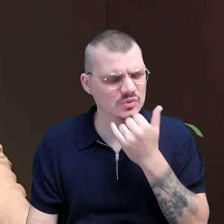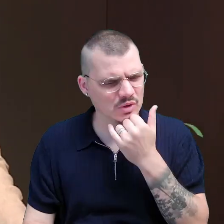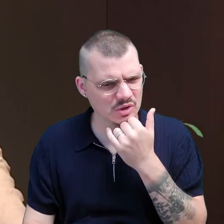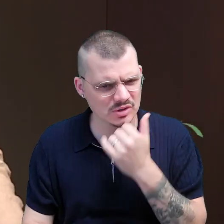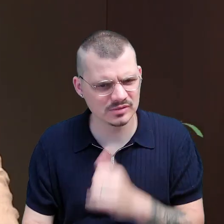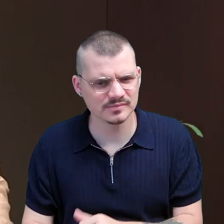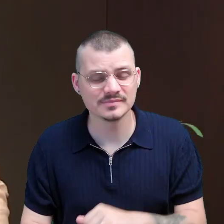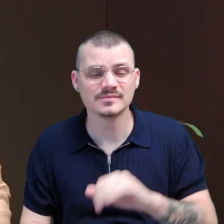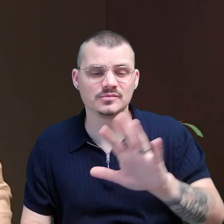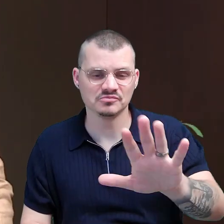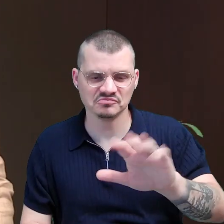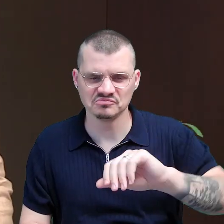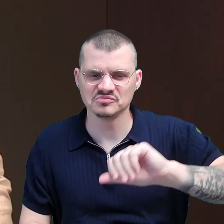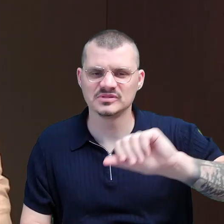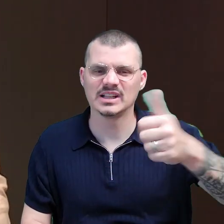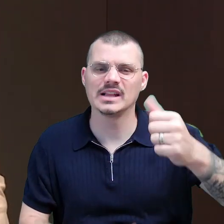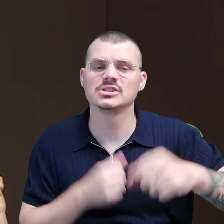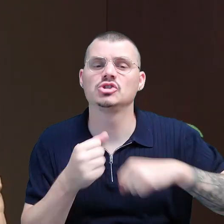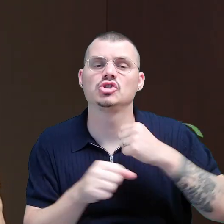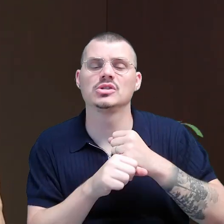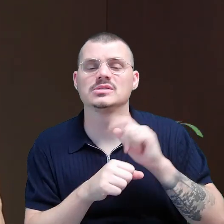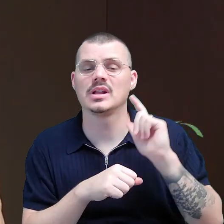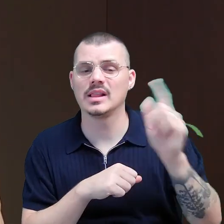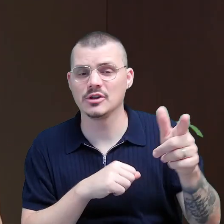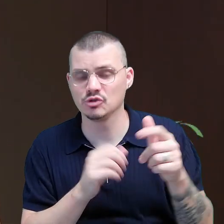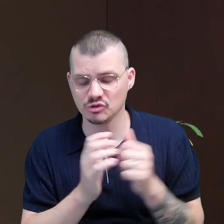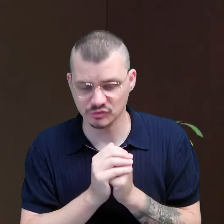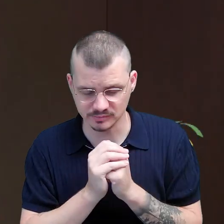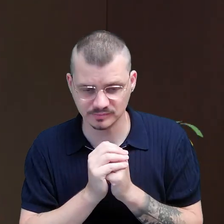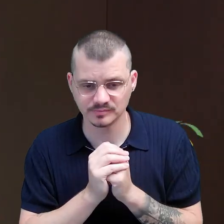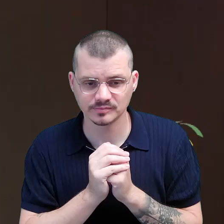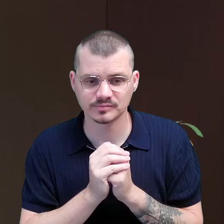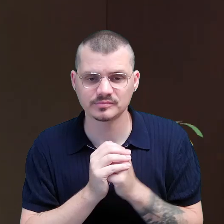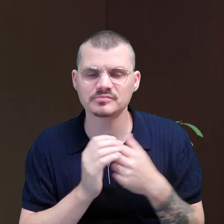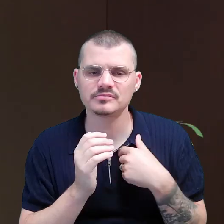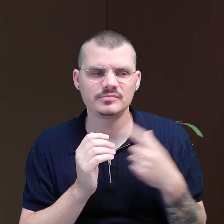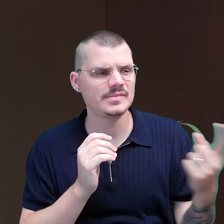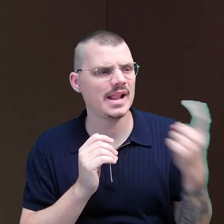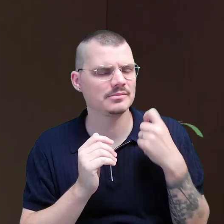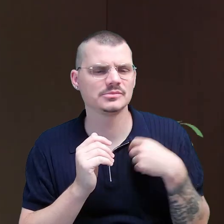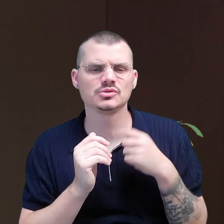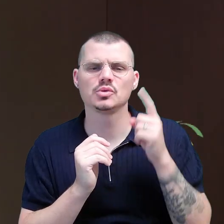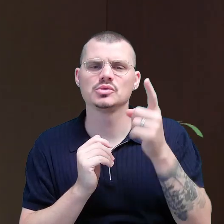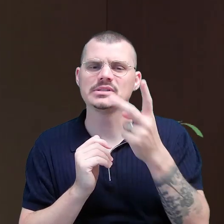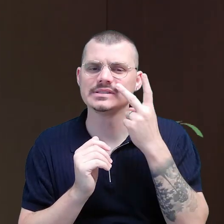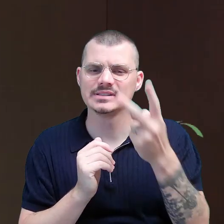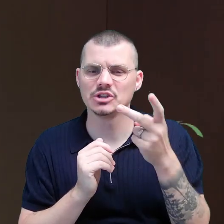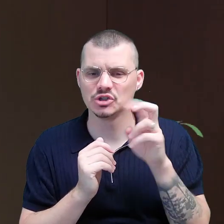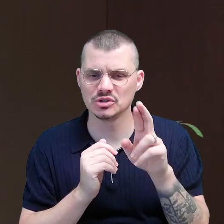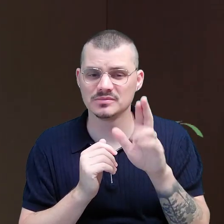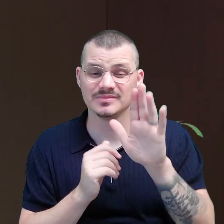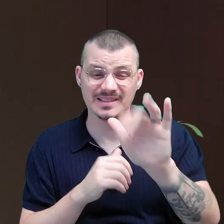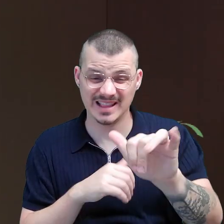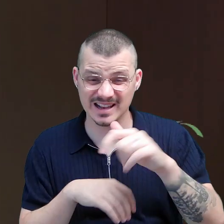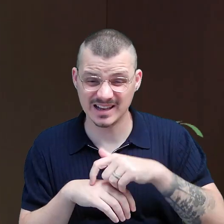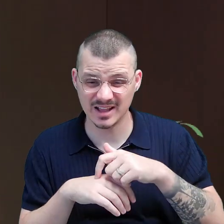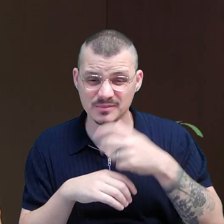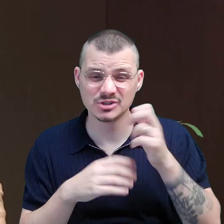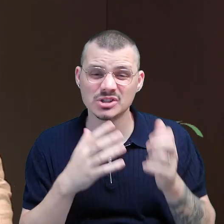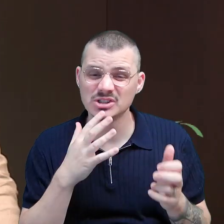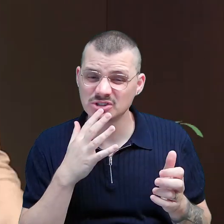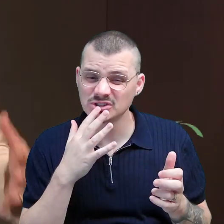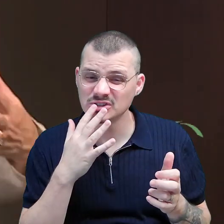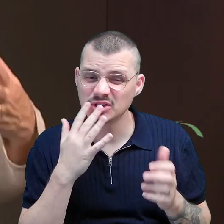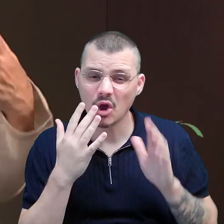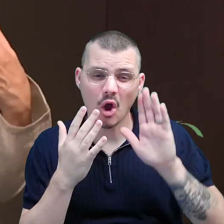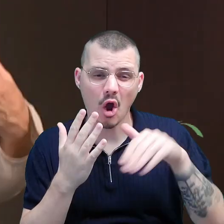It's absolutely wrong. 10 years later, I'm asked to see her again. By this time,